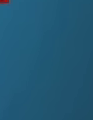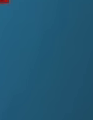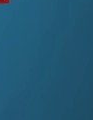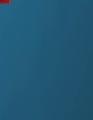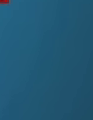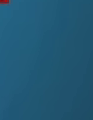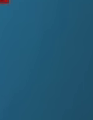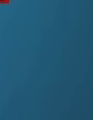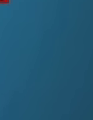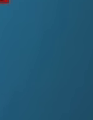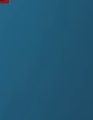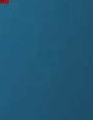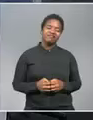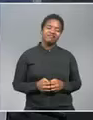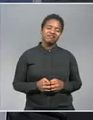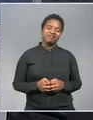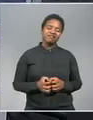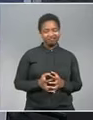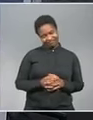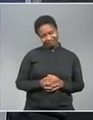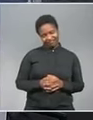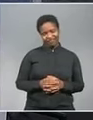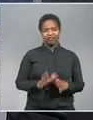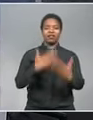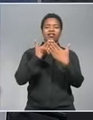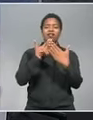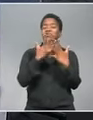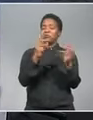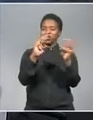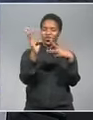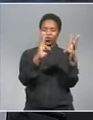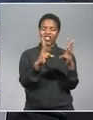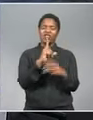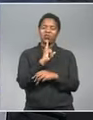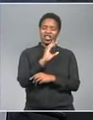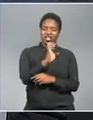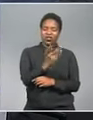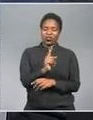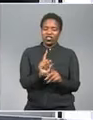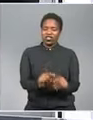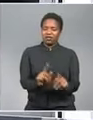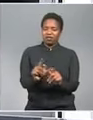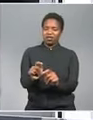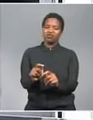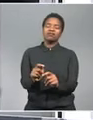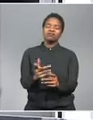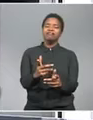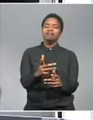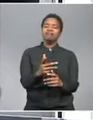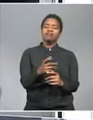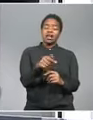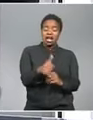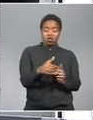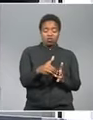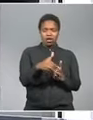all from the Weather Centre. Have a super weekend. All right, thank you so much, Candice. It's Candice with the weather details as we head into the weekend.